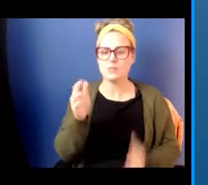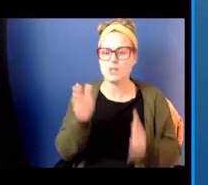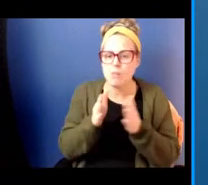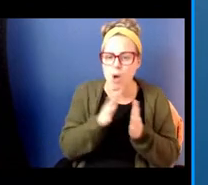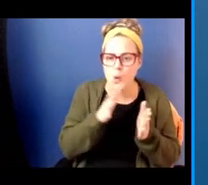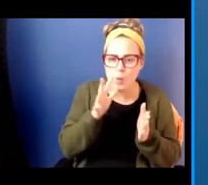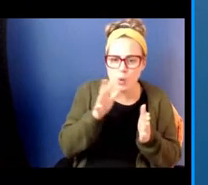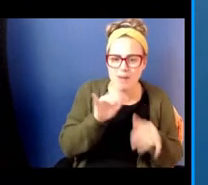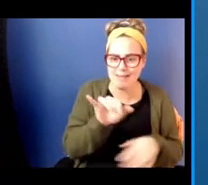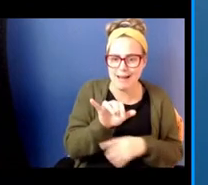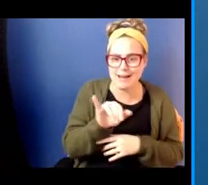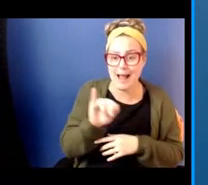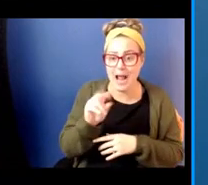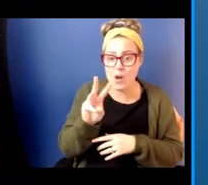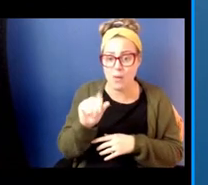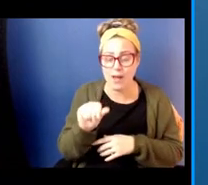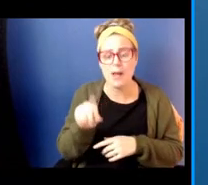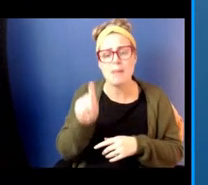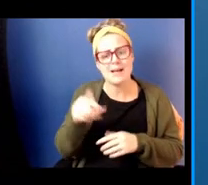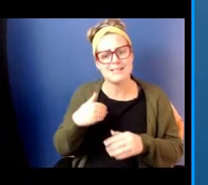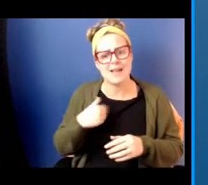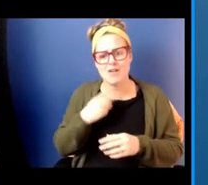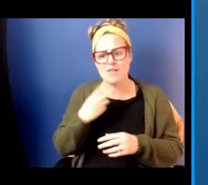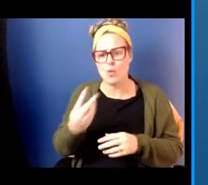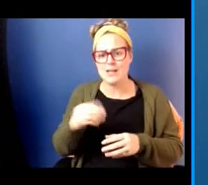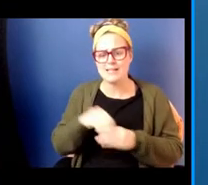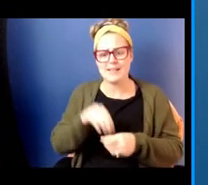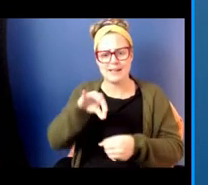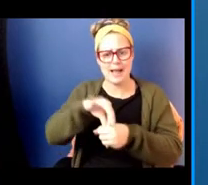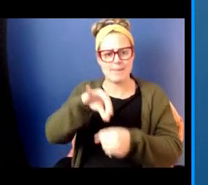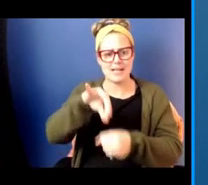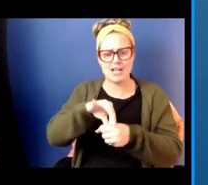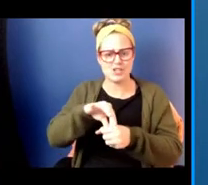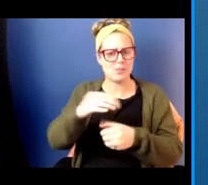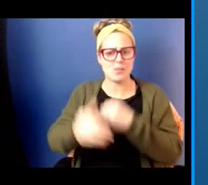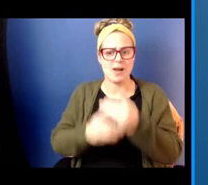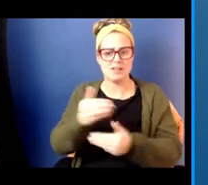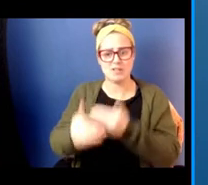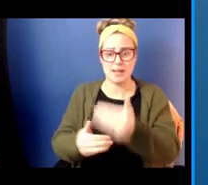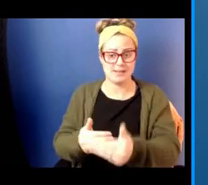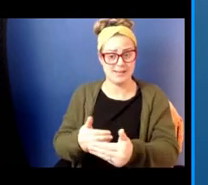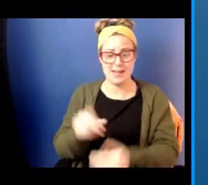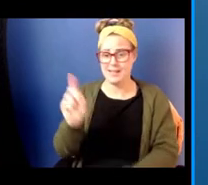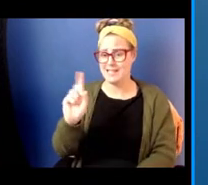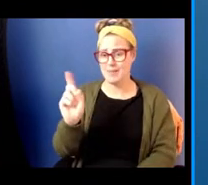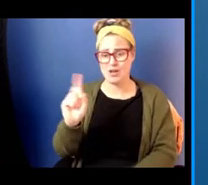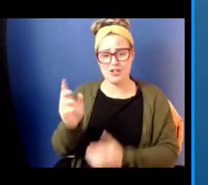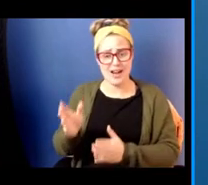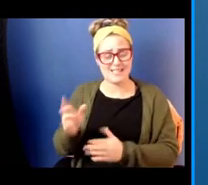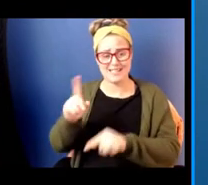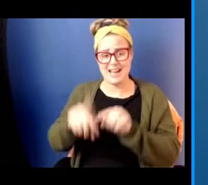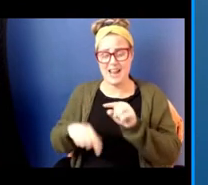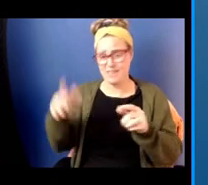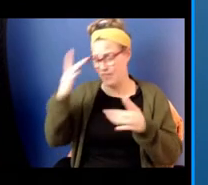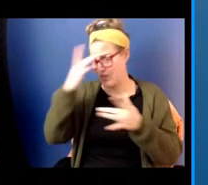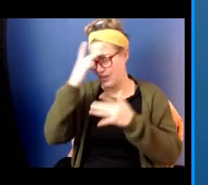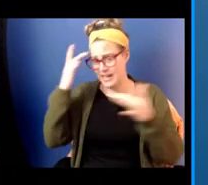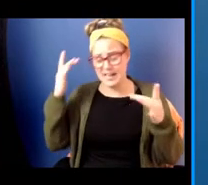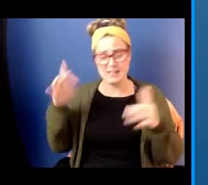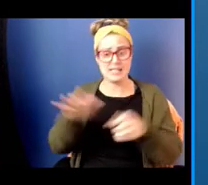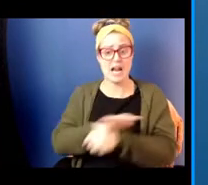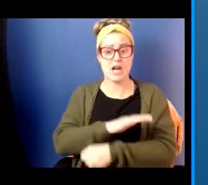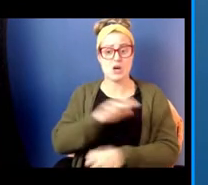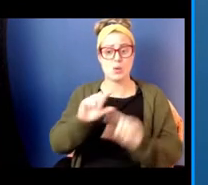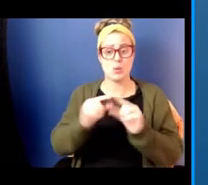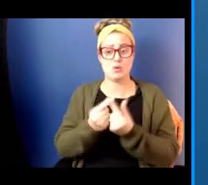in our presidential nominating process Democrats cannot forget about entire groups of Voters in the heart of the Midwest without doing